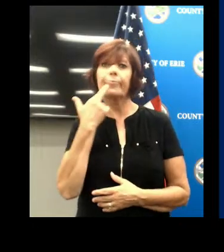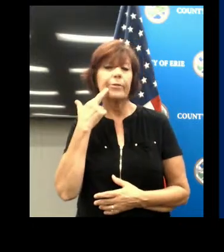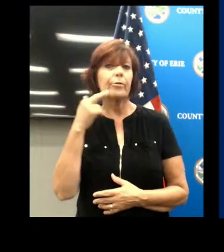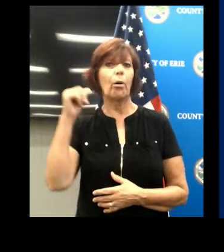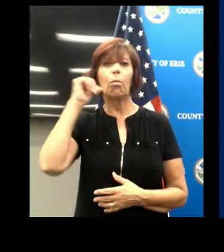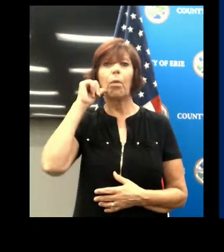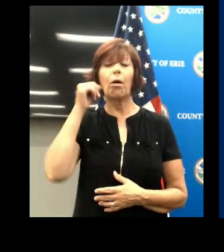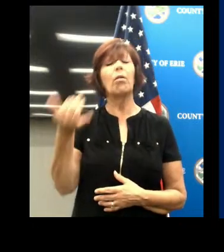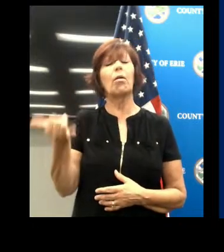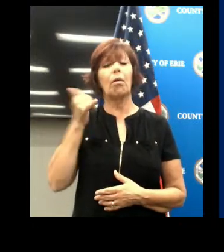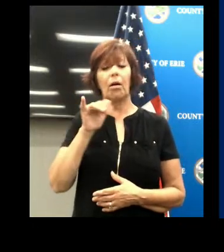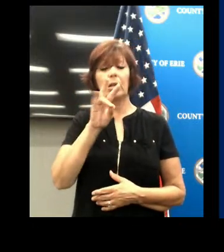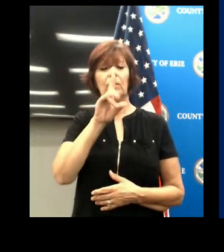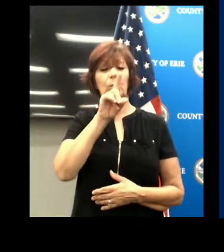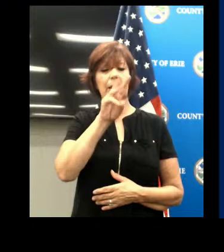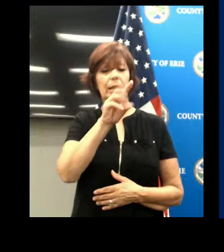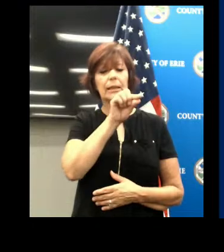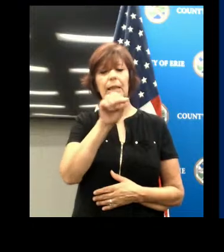us at